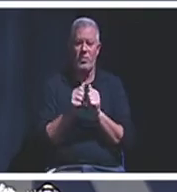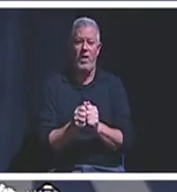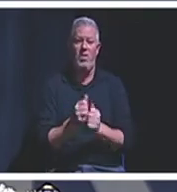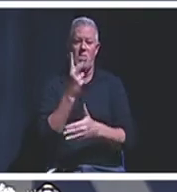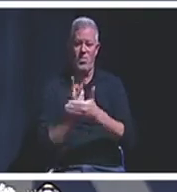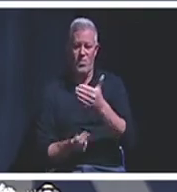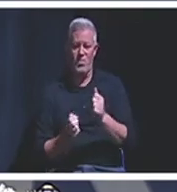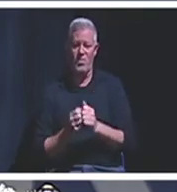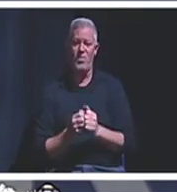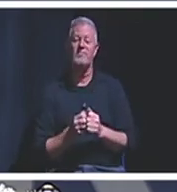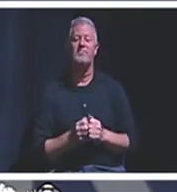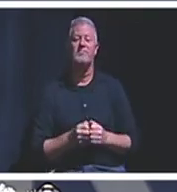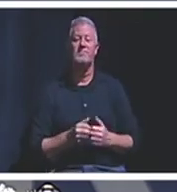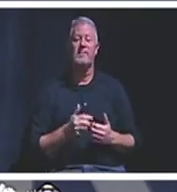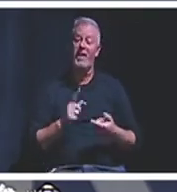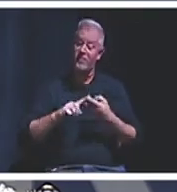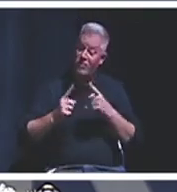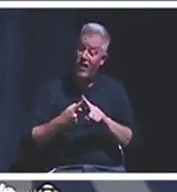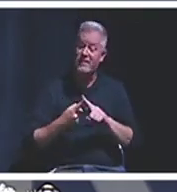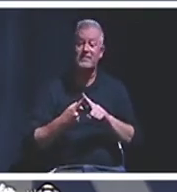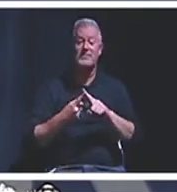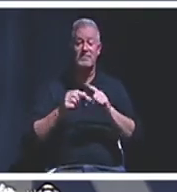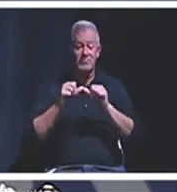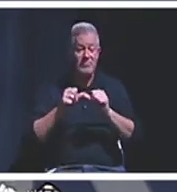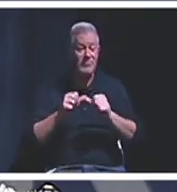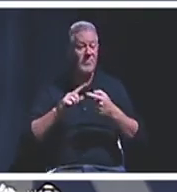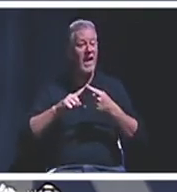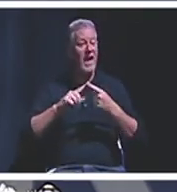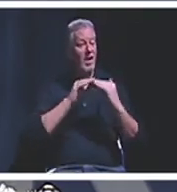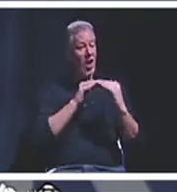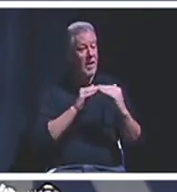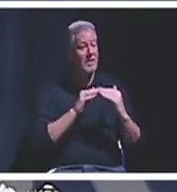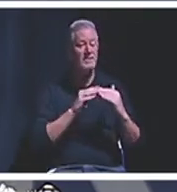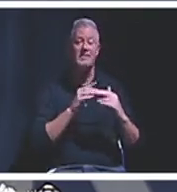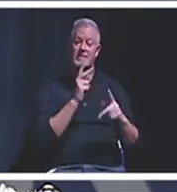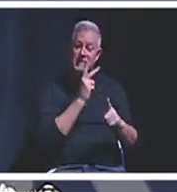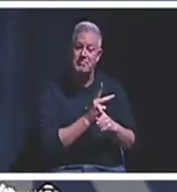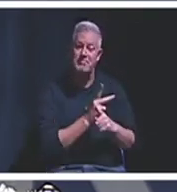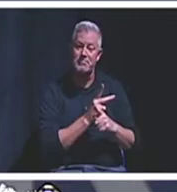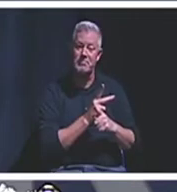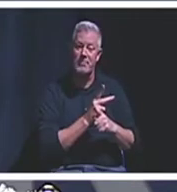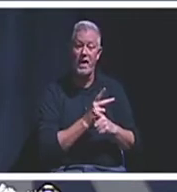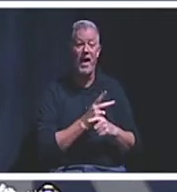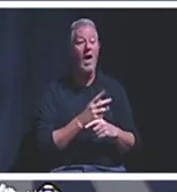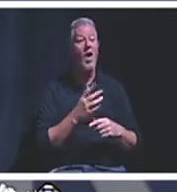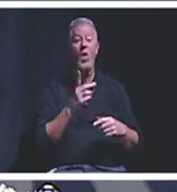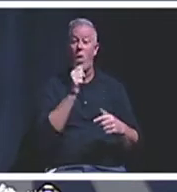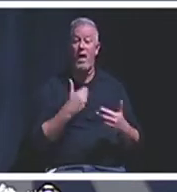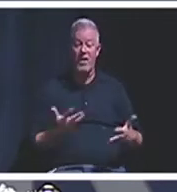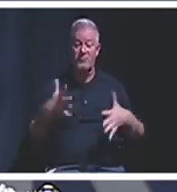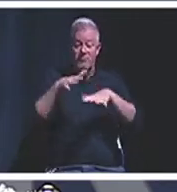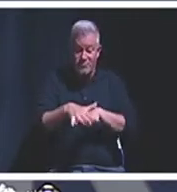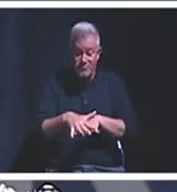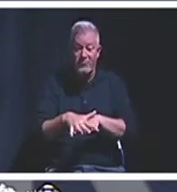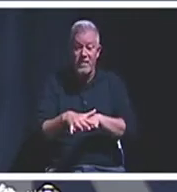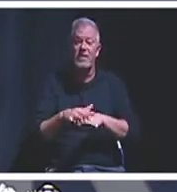maintaining our integrity and being the type of friend or colleague that anyone would love to have. And those that possess this ability are simply